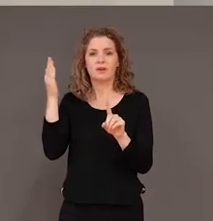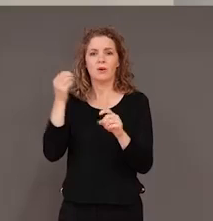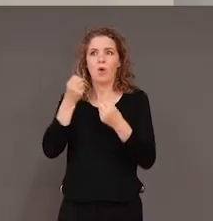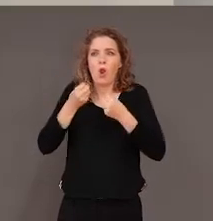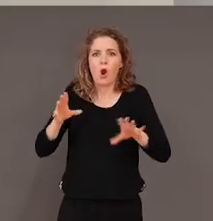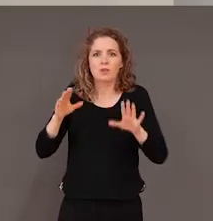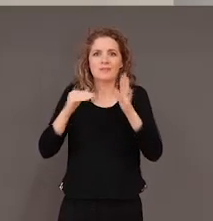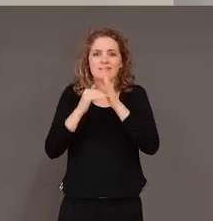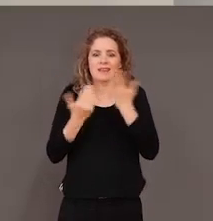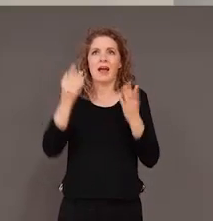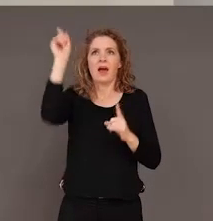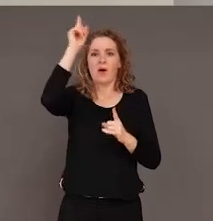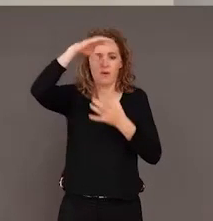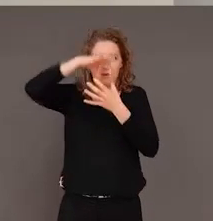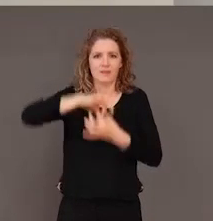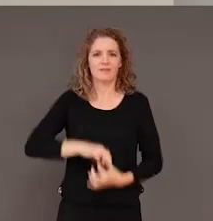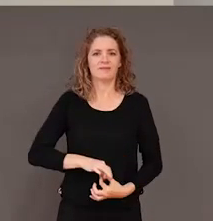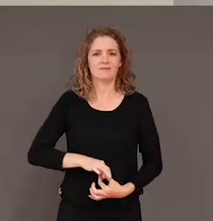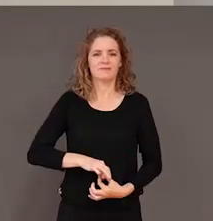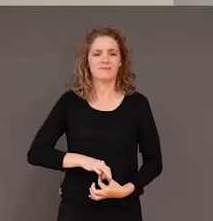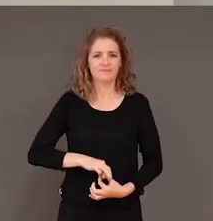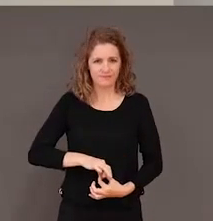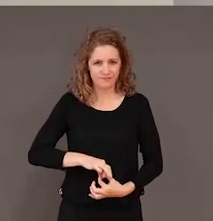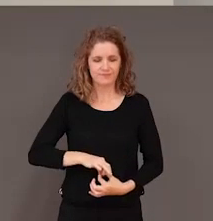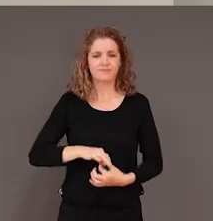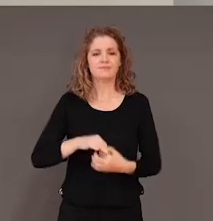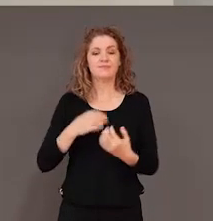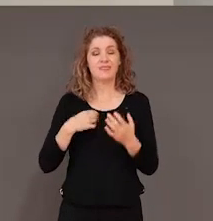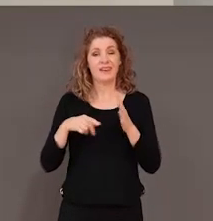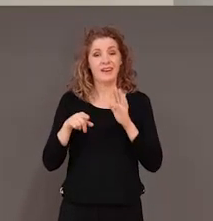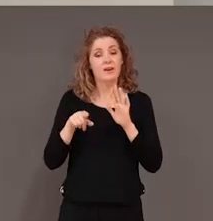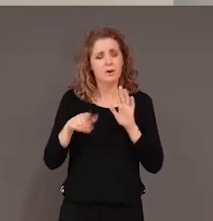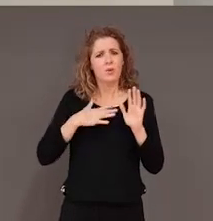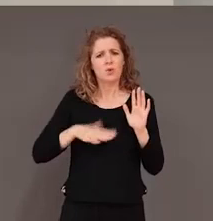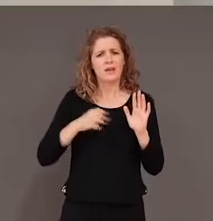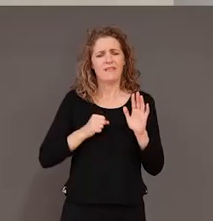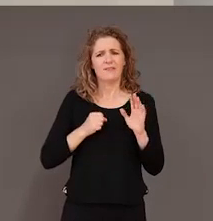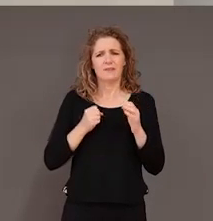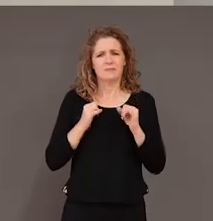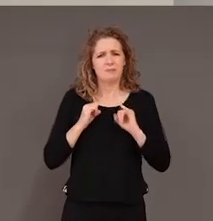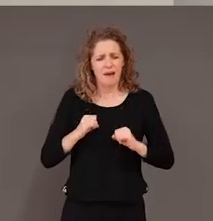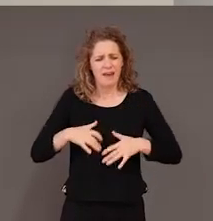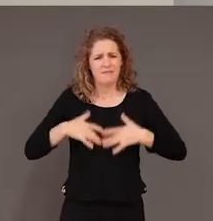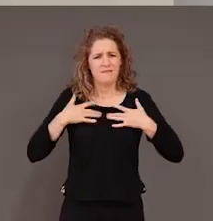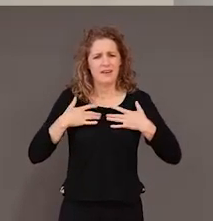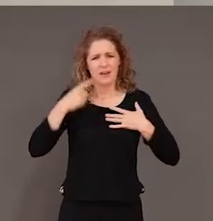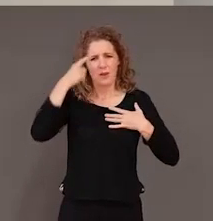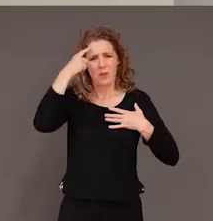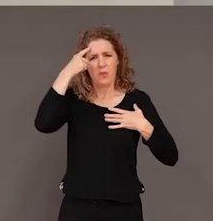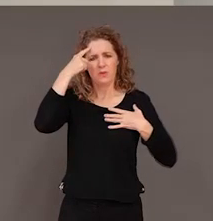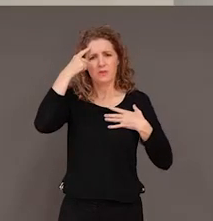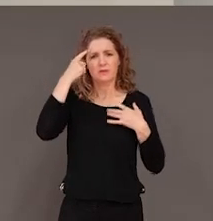we lose contact with the present moment. To experience unpleasant thoughts and feelings safely, to learn that